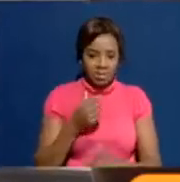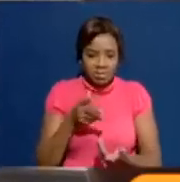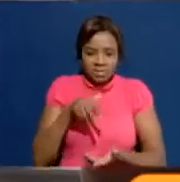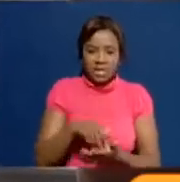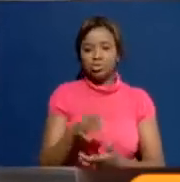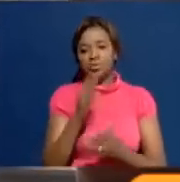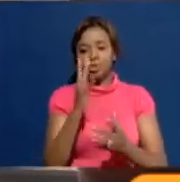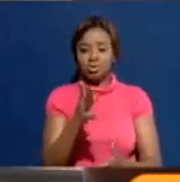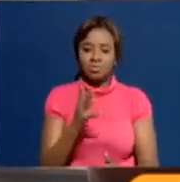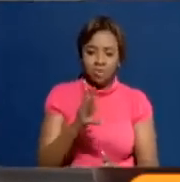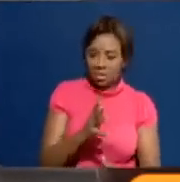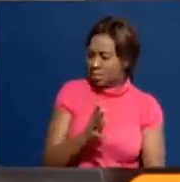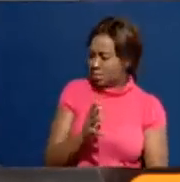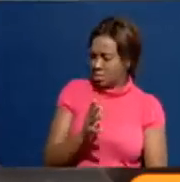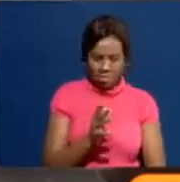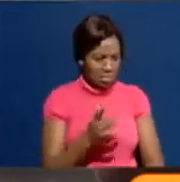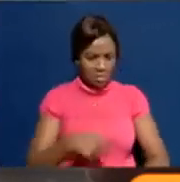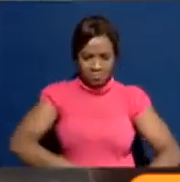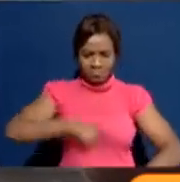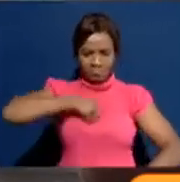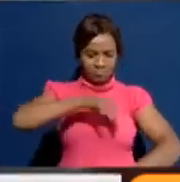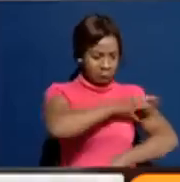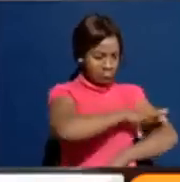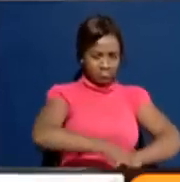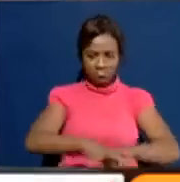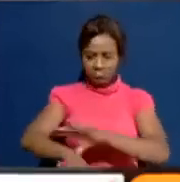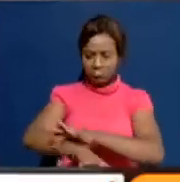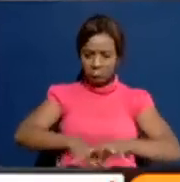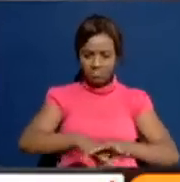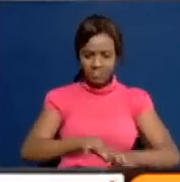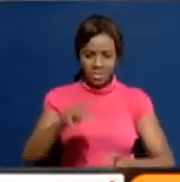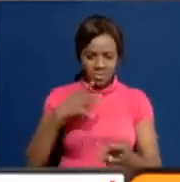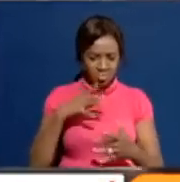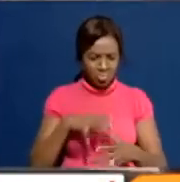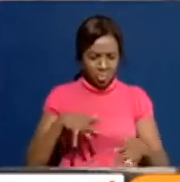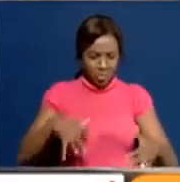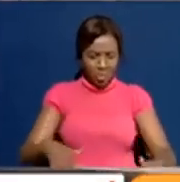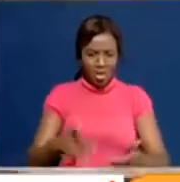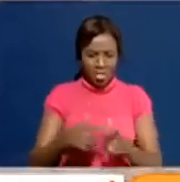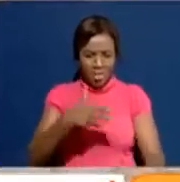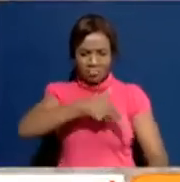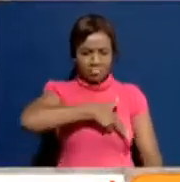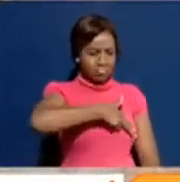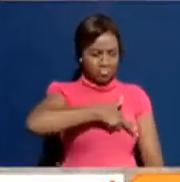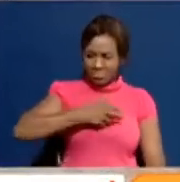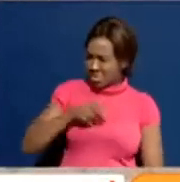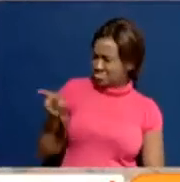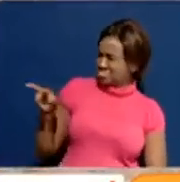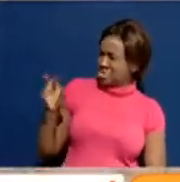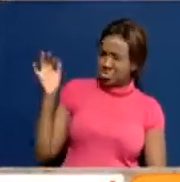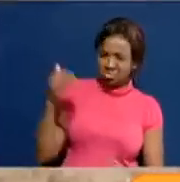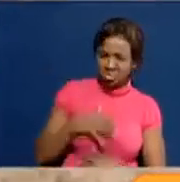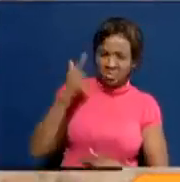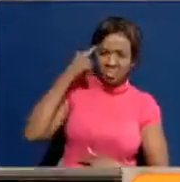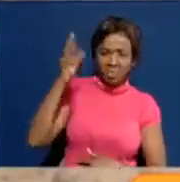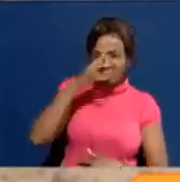wamevalia majacket ambazo ni mrefu na ako na bunduki. Sasa nikashindwa kwani mapolisi wamefikiria kukuja huku ama ni nini. Alafu